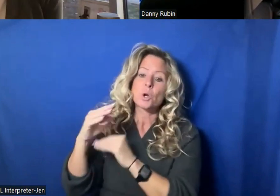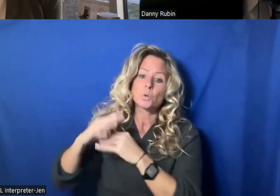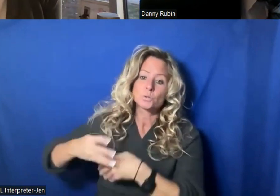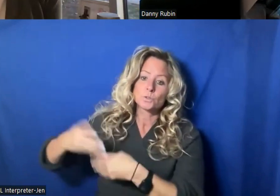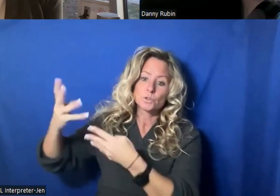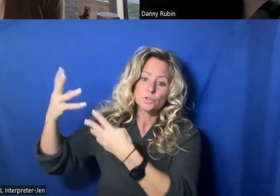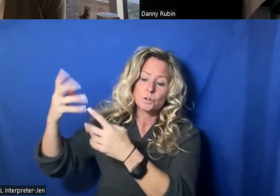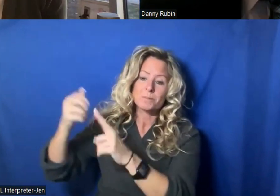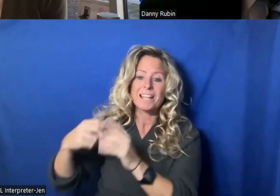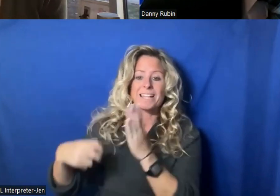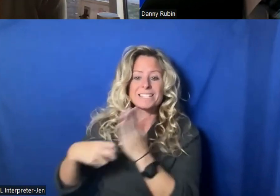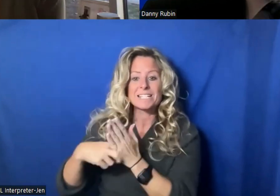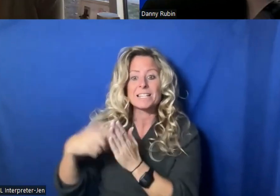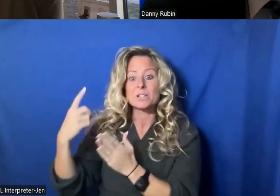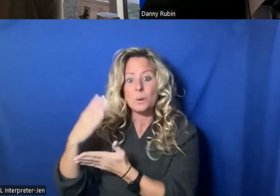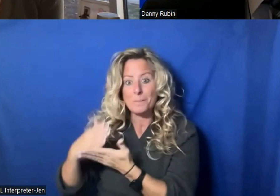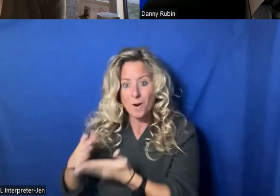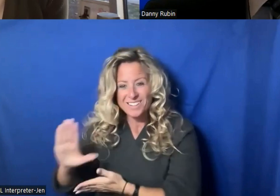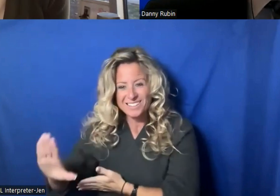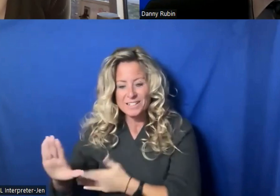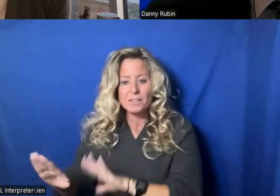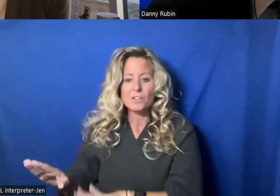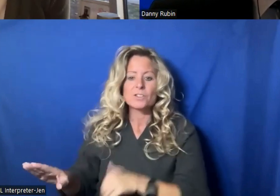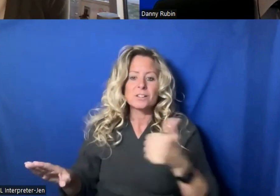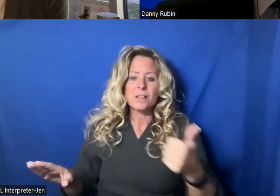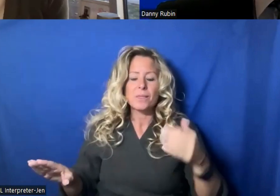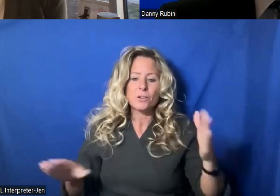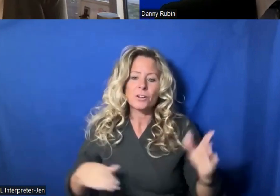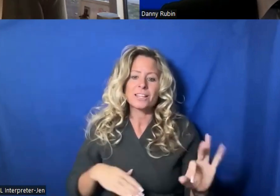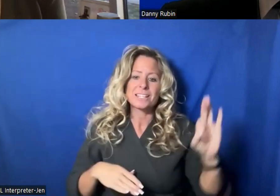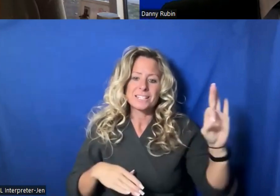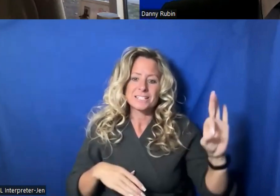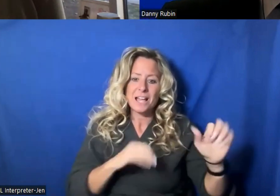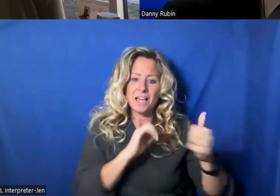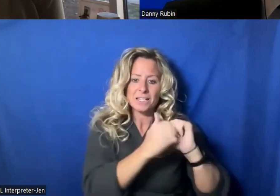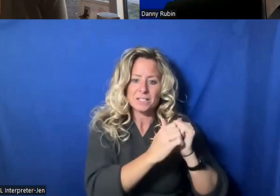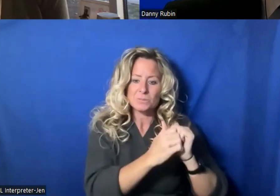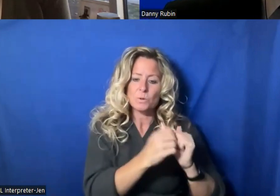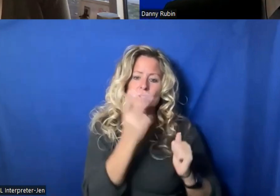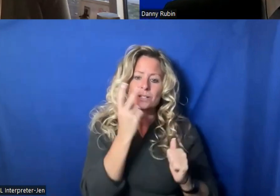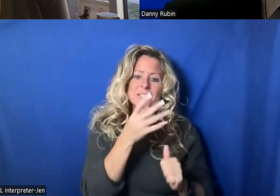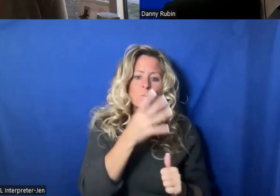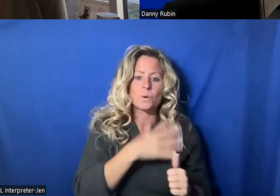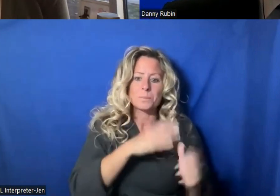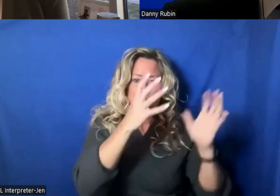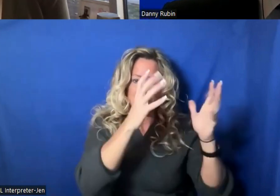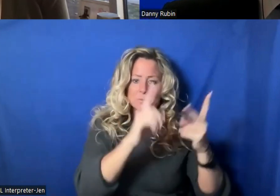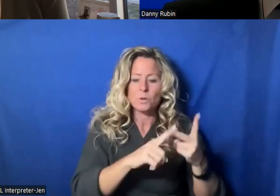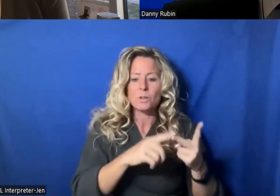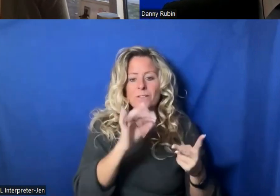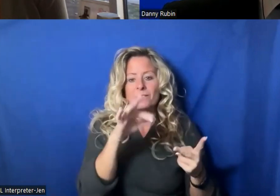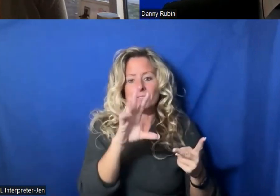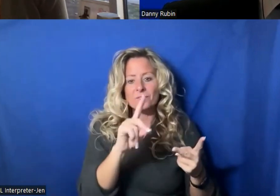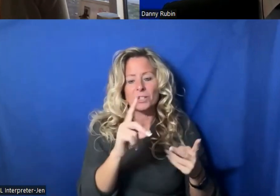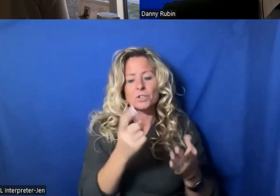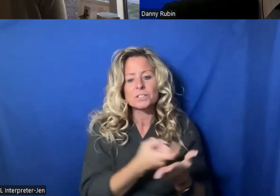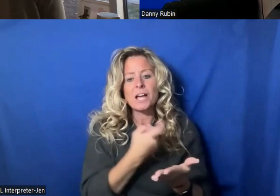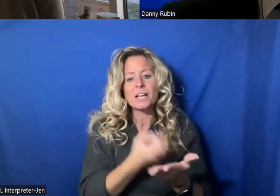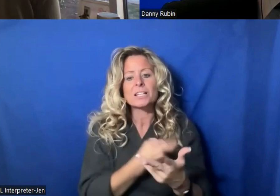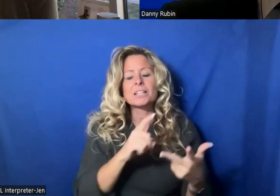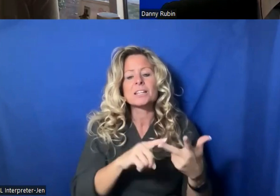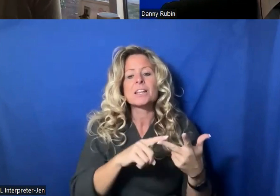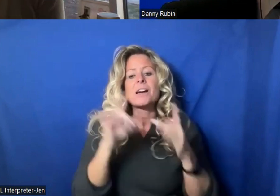one section of my job. There's another section I oversee 9 of our sports. So I oversee women's basketball, field hockey,